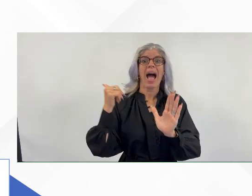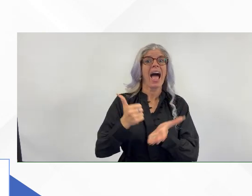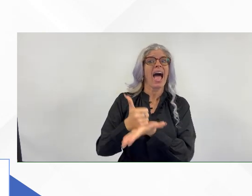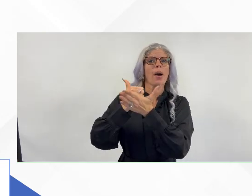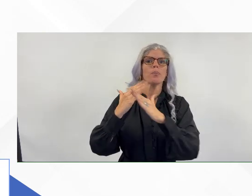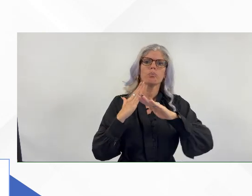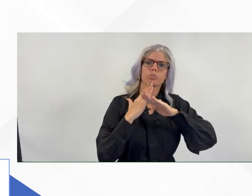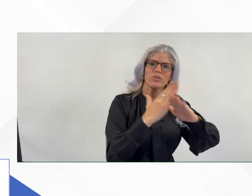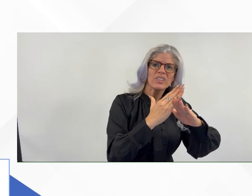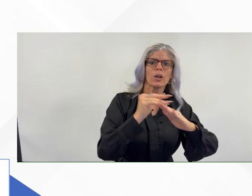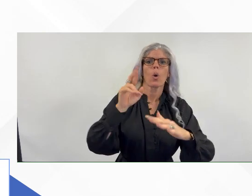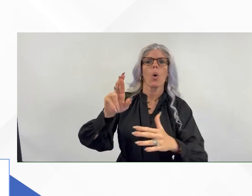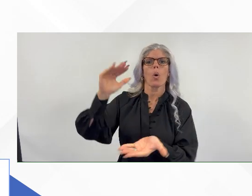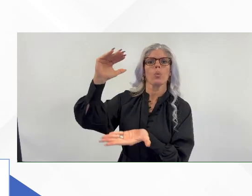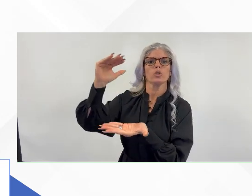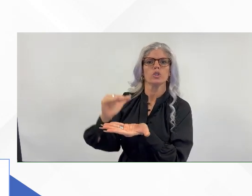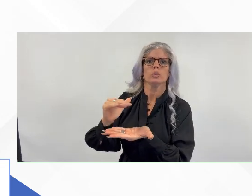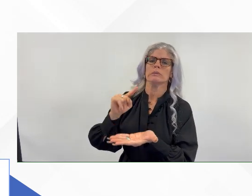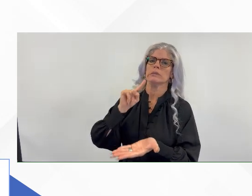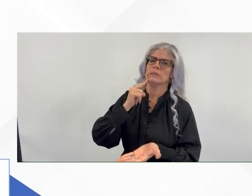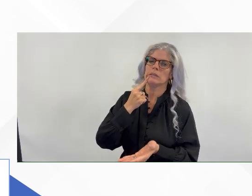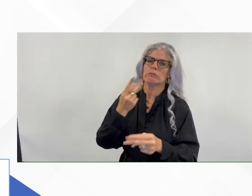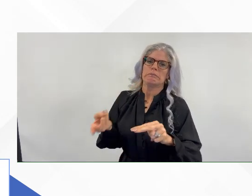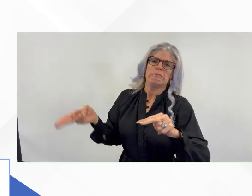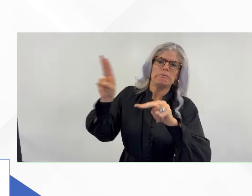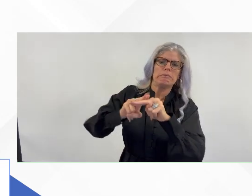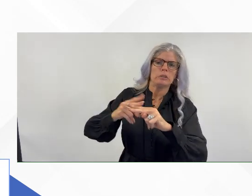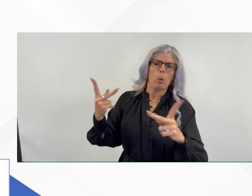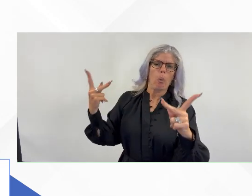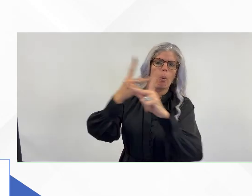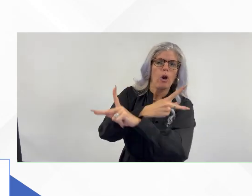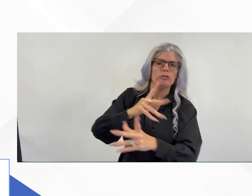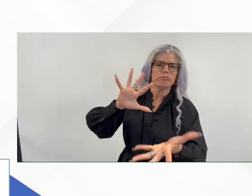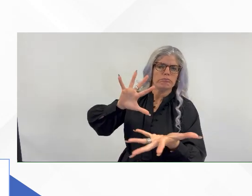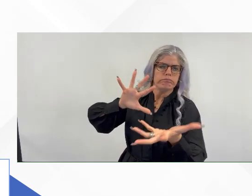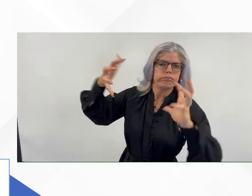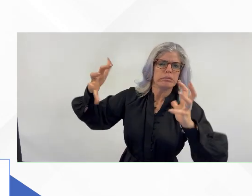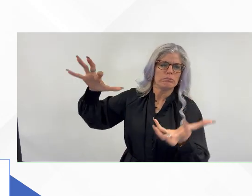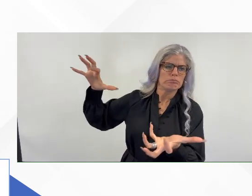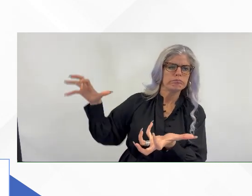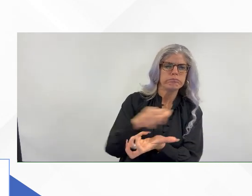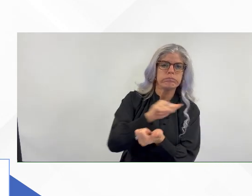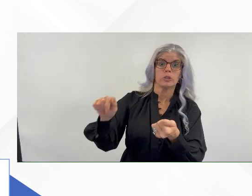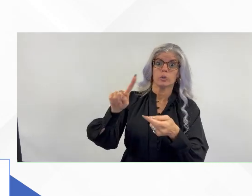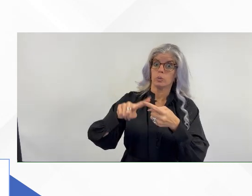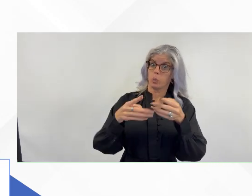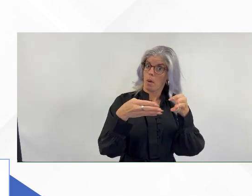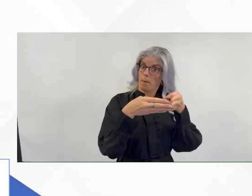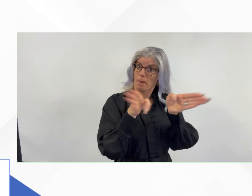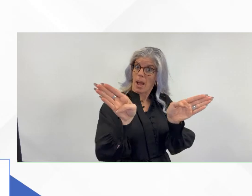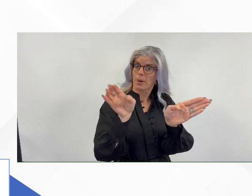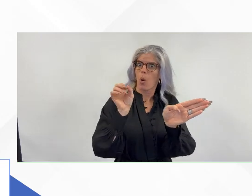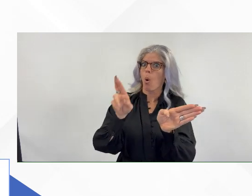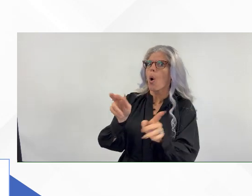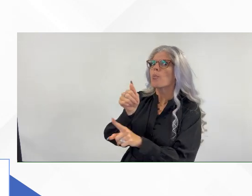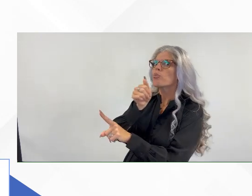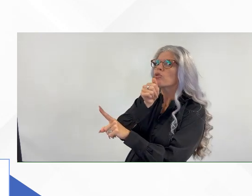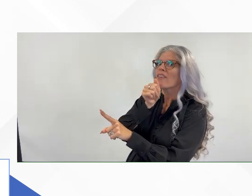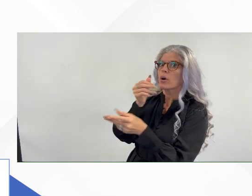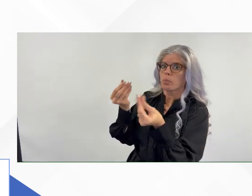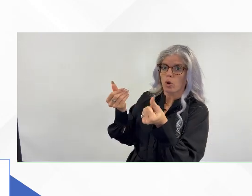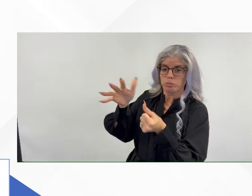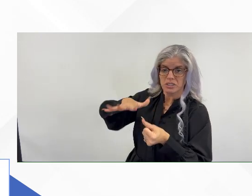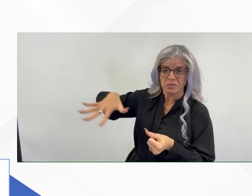required to submit the following: a narrative and methodology regarding how personnel costs were calculated, and a statement